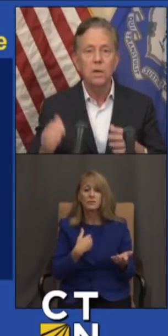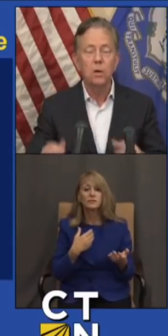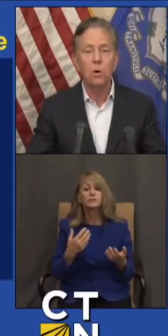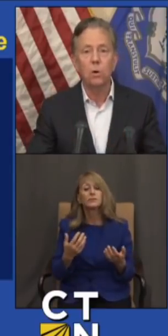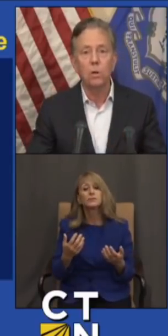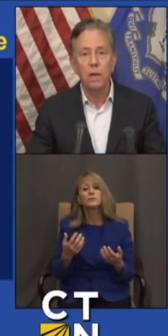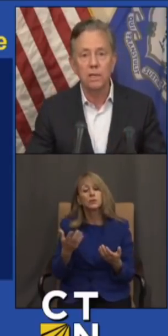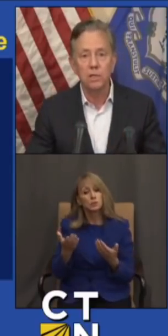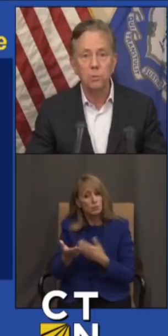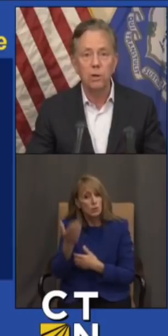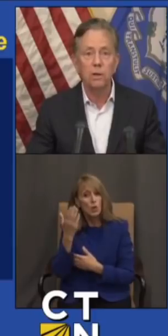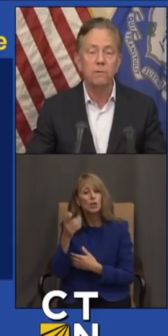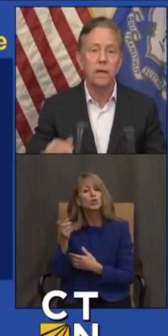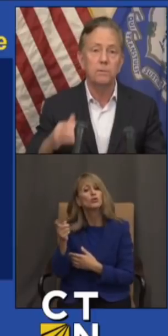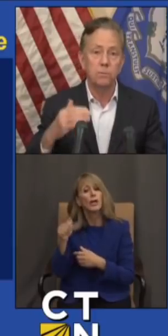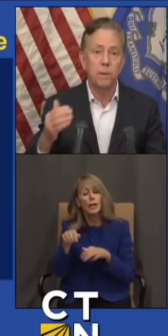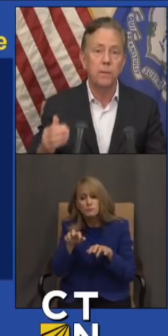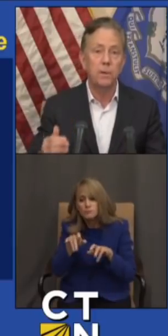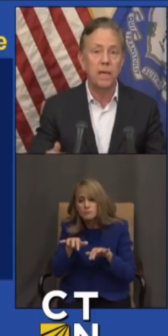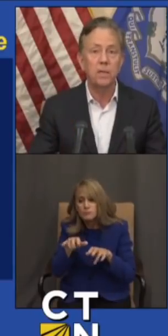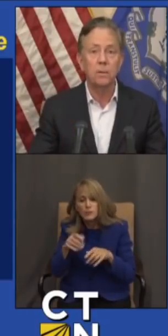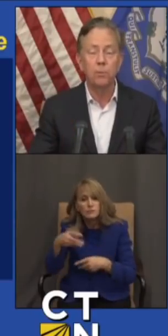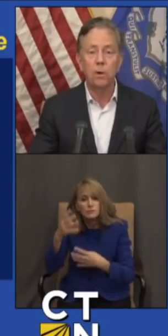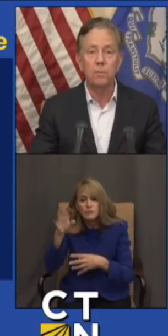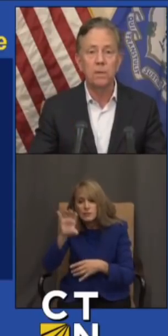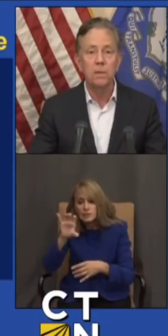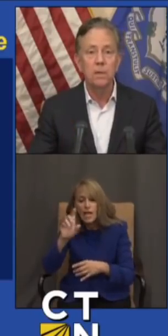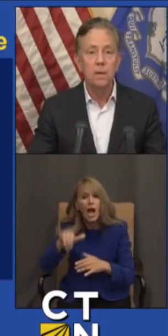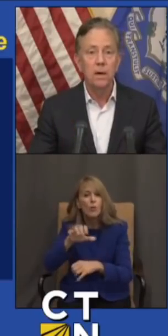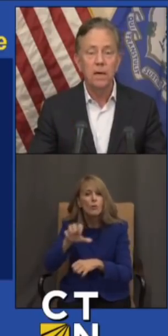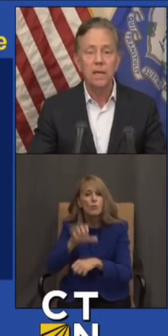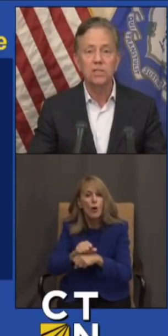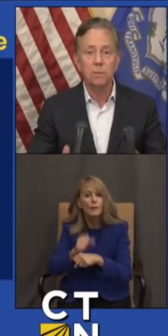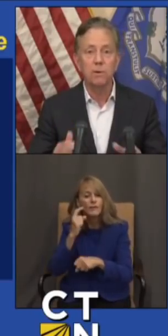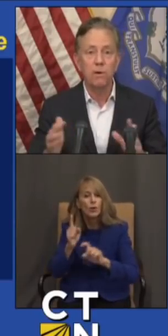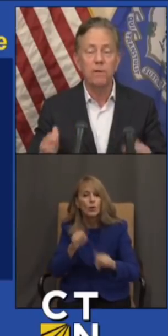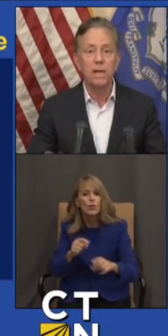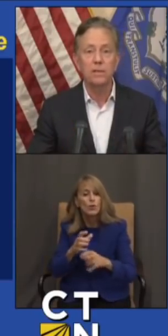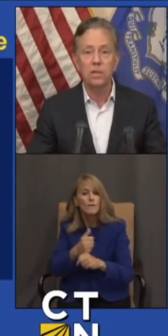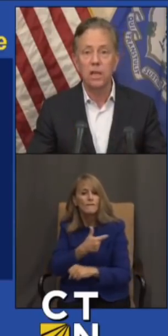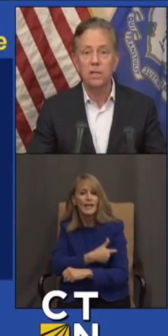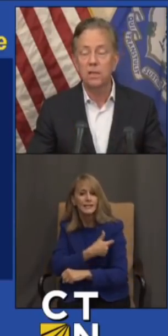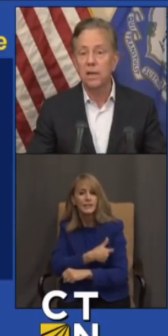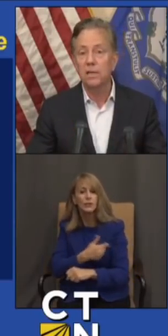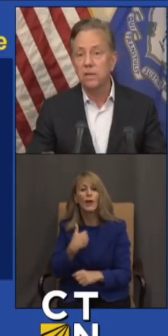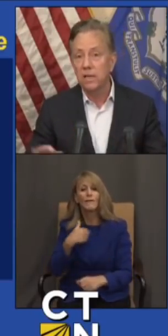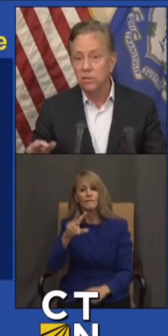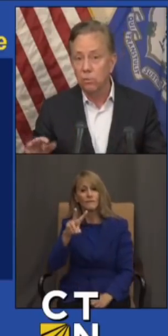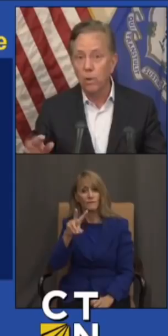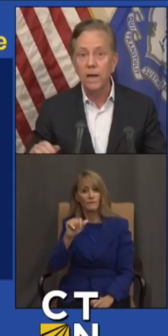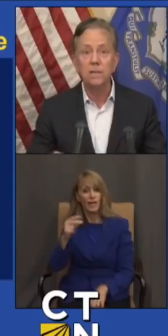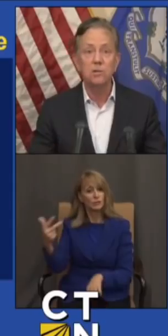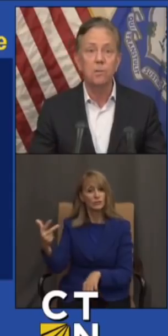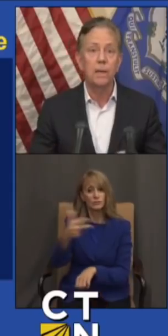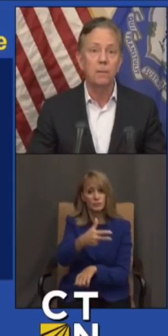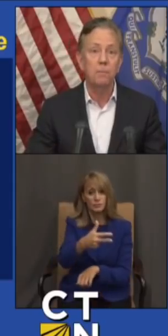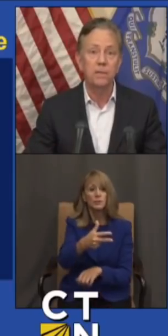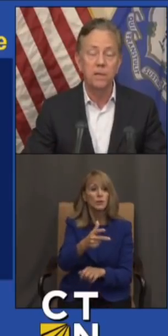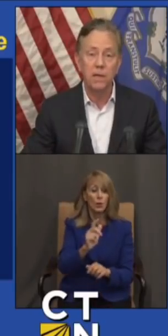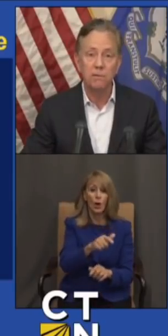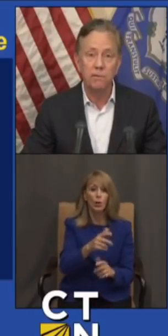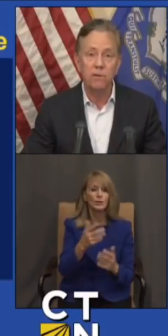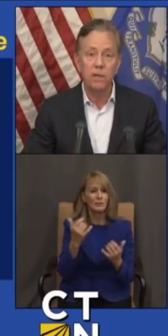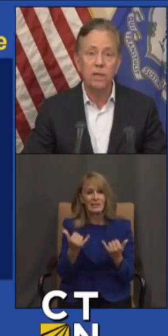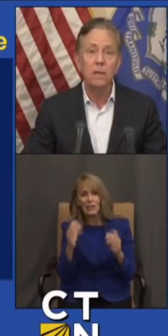morning, gone online this morning on vans, and been able to get an appointment. Again, some of our vans at the end of the day, today's a little rainy, so it may not